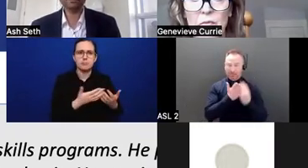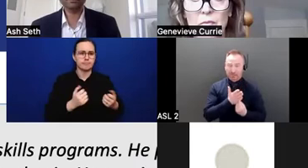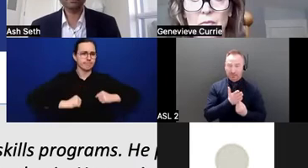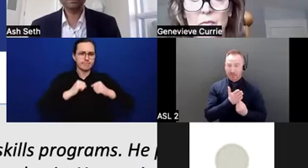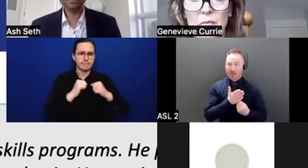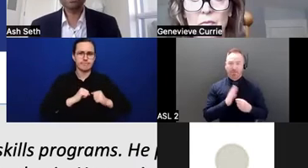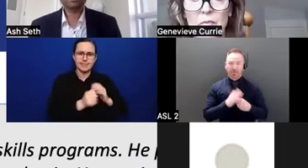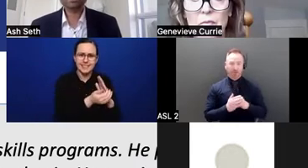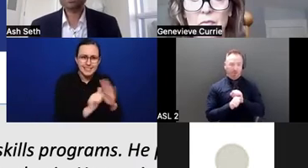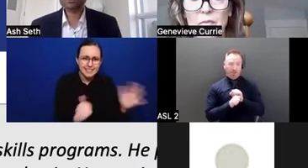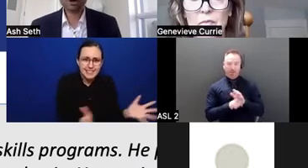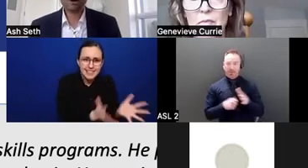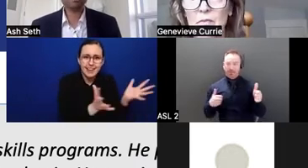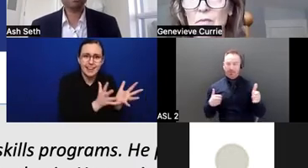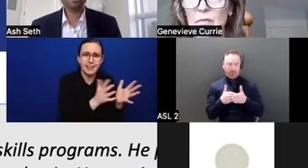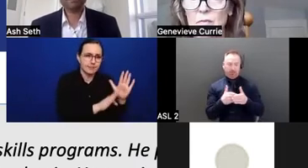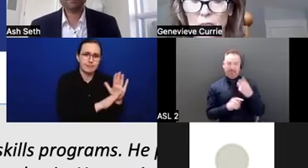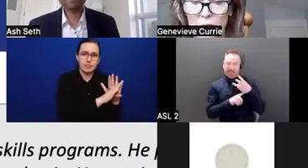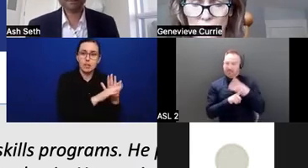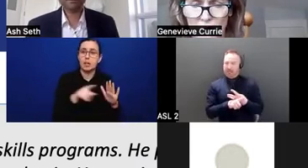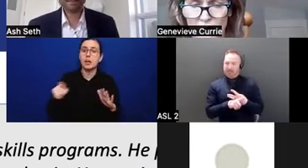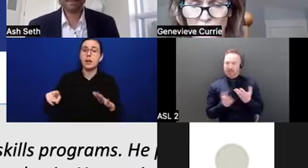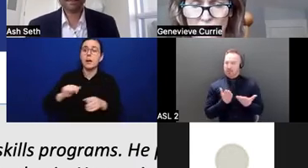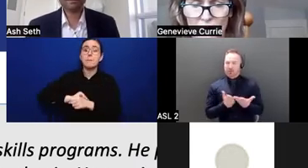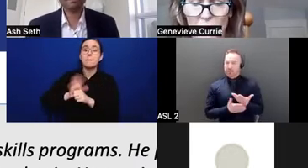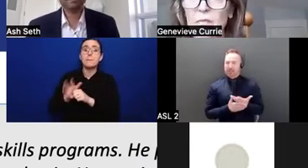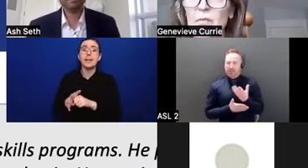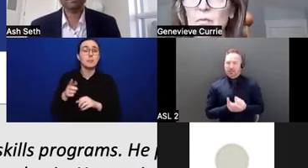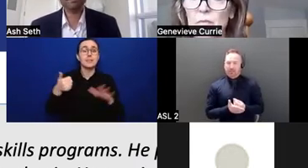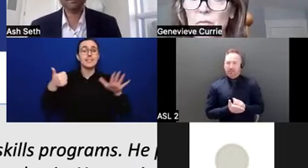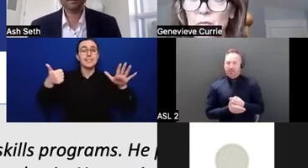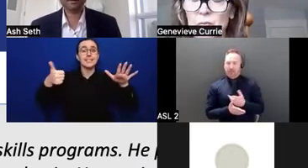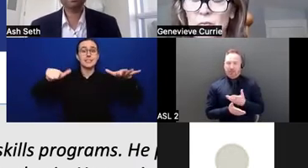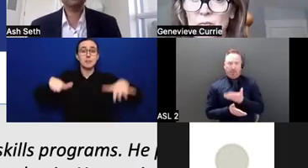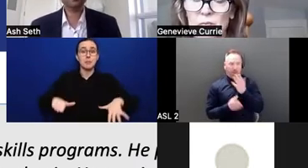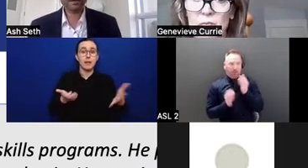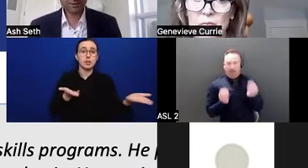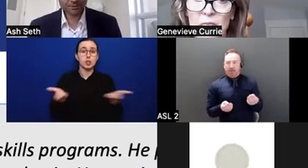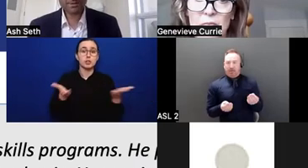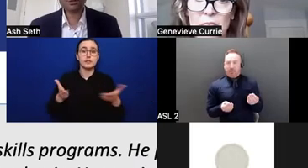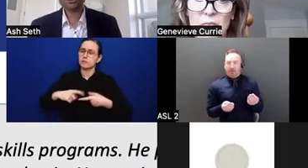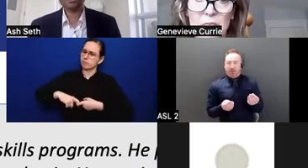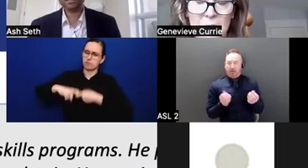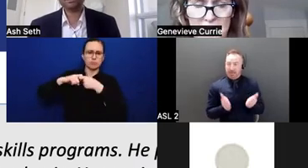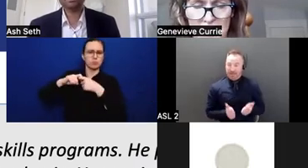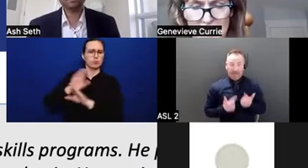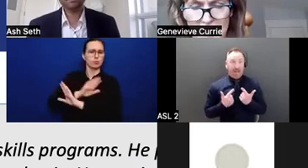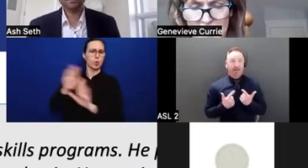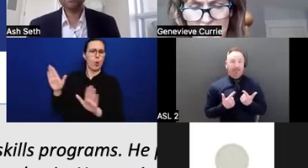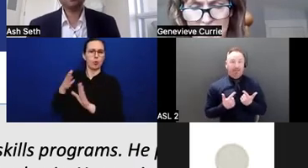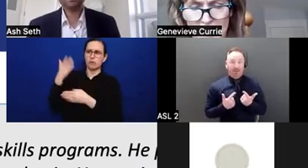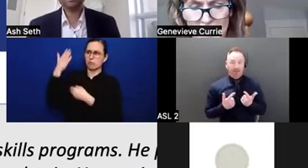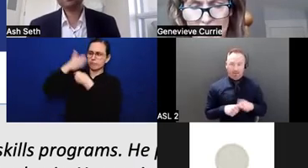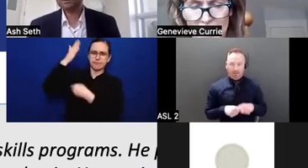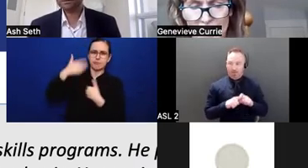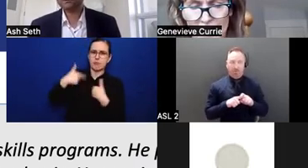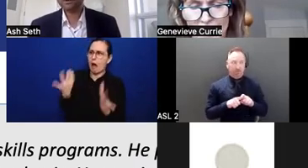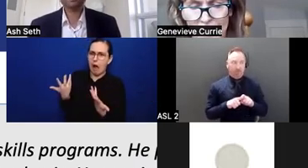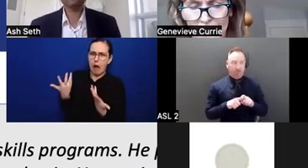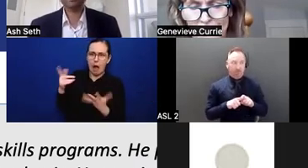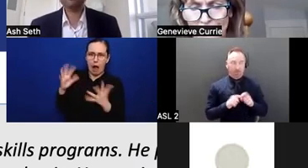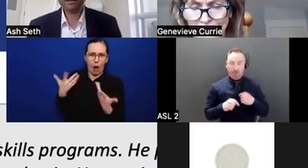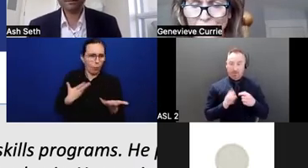pandemic. He was just dropped as if life does not exist." A youth mentioned that, "I was without